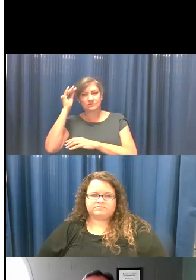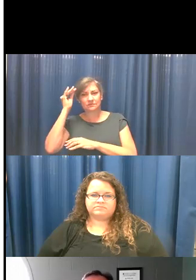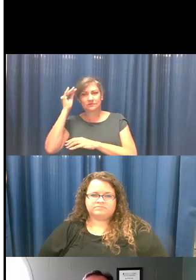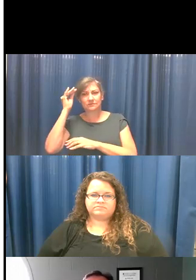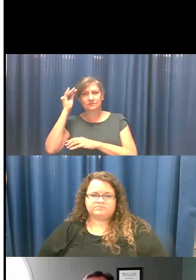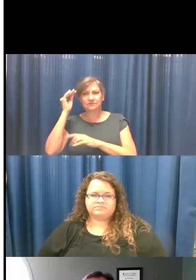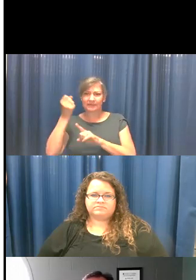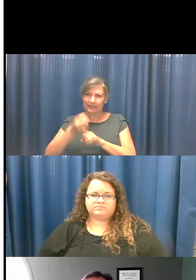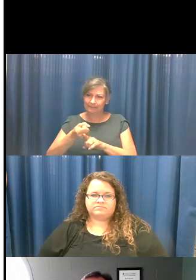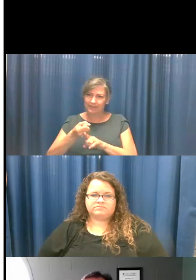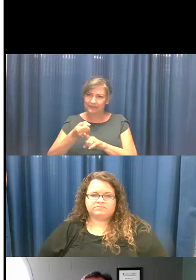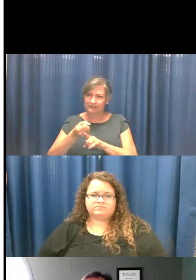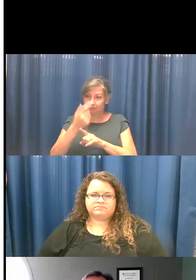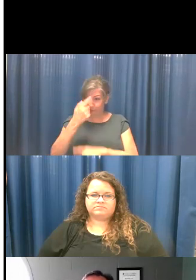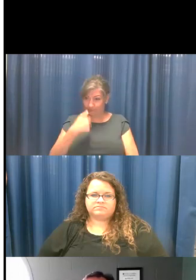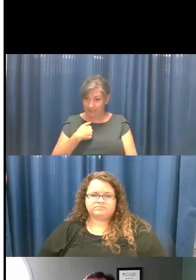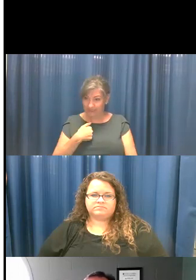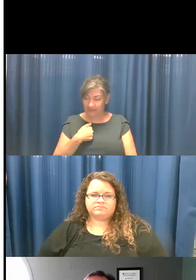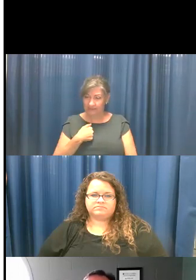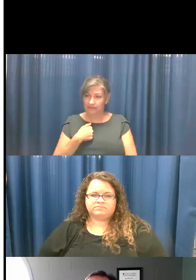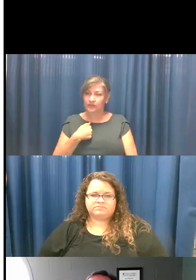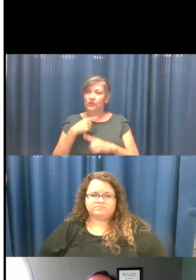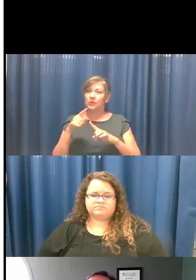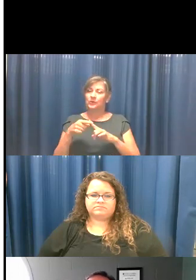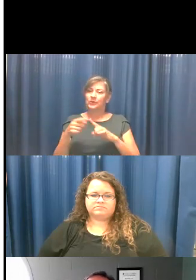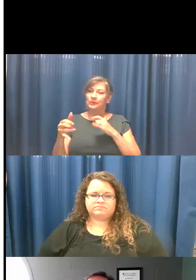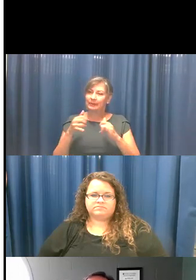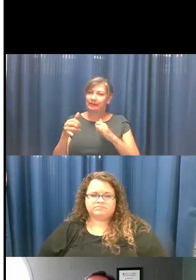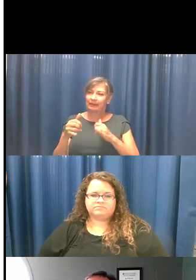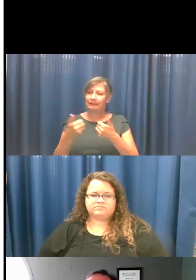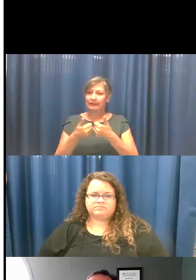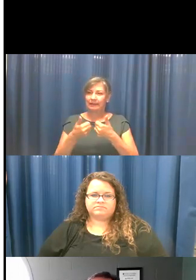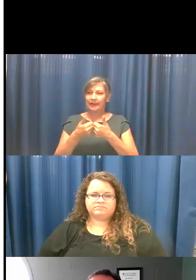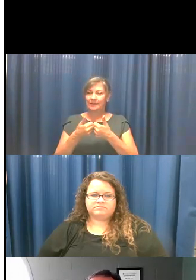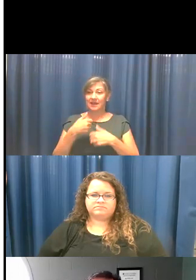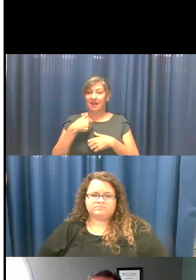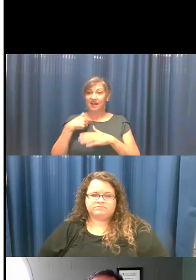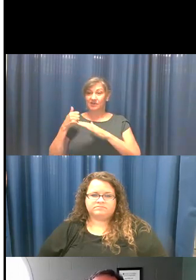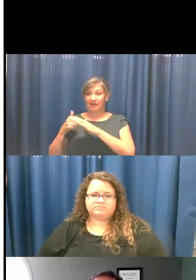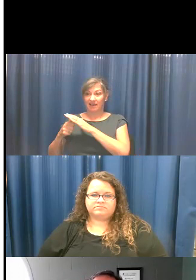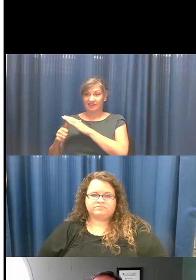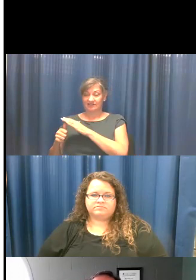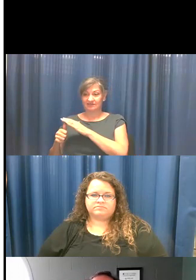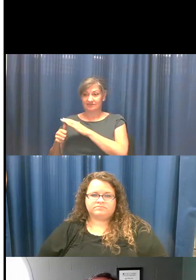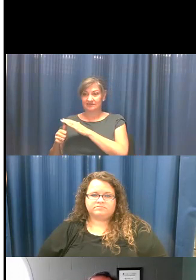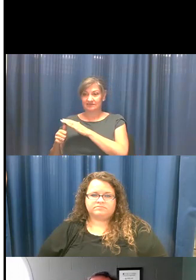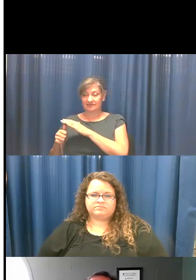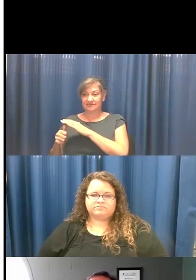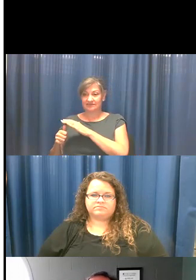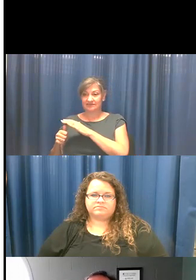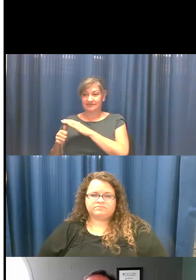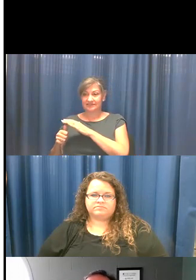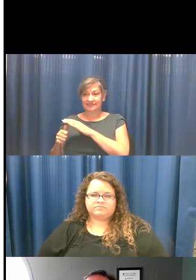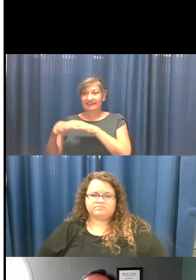the impact of that for me was that when we would play these games, I would hide it